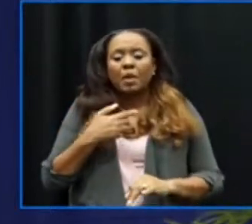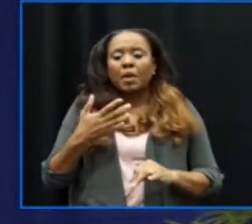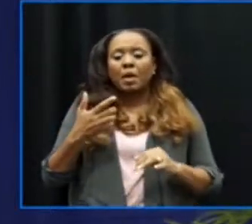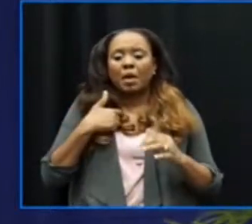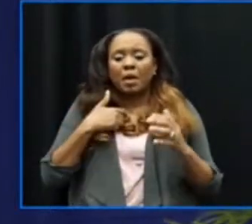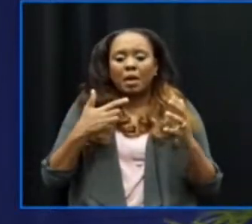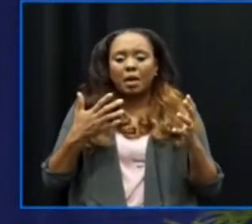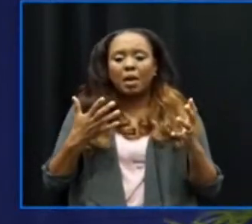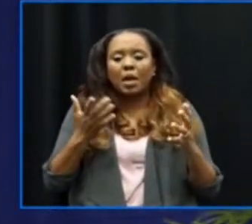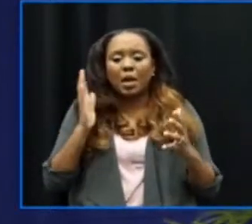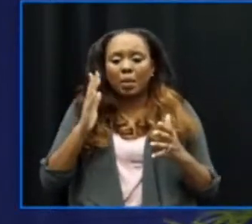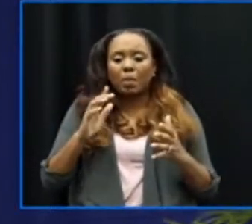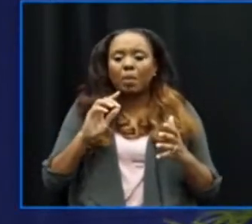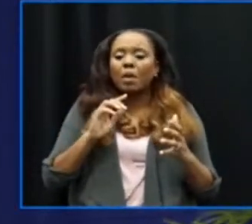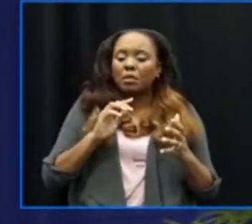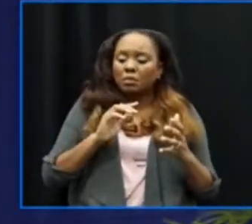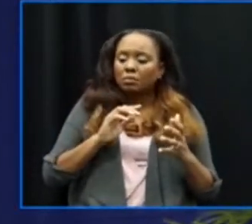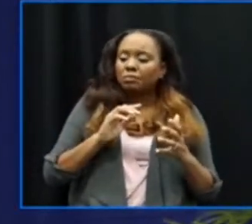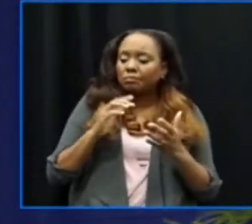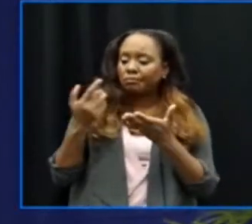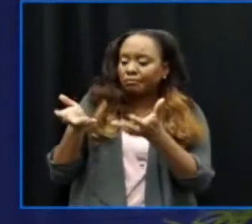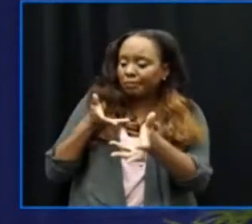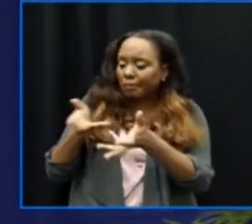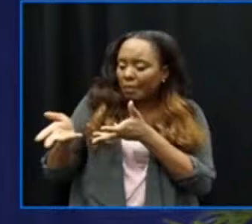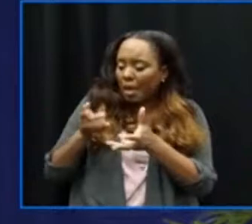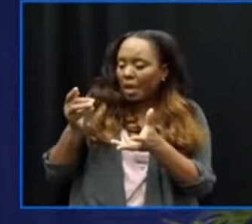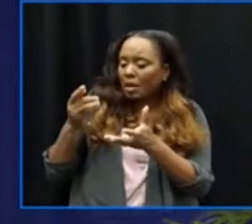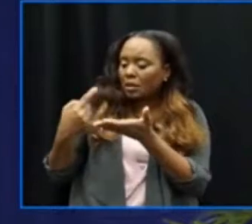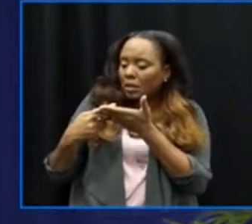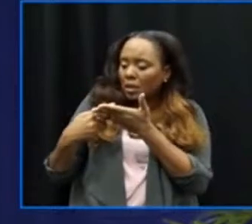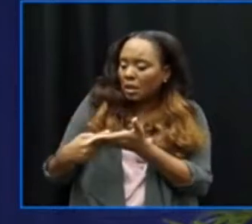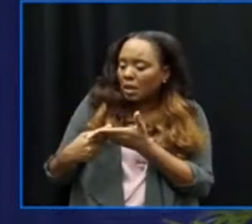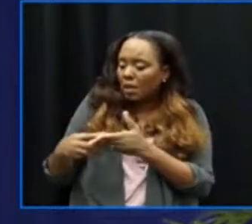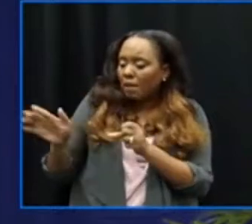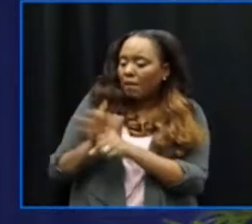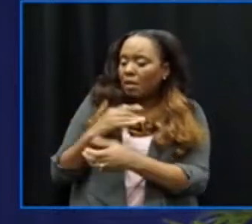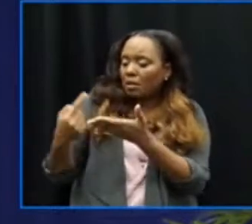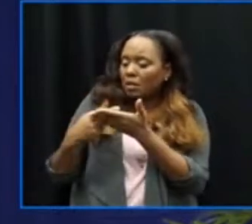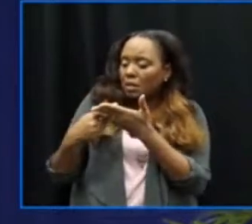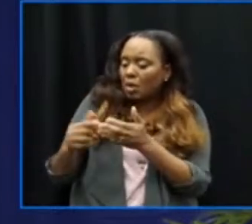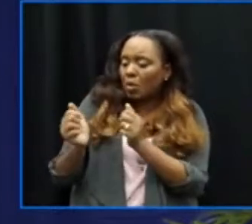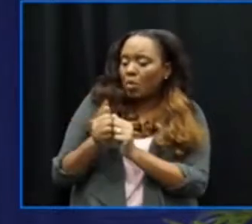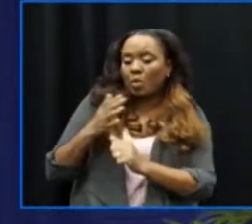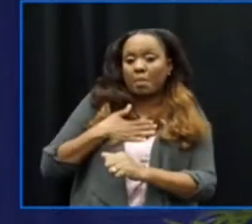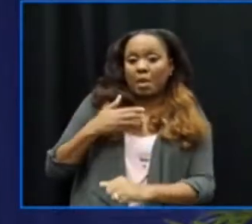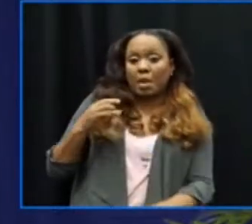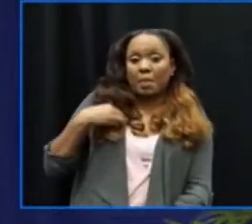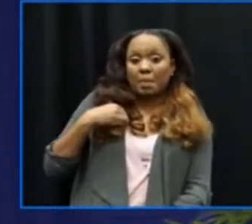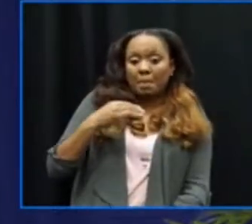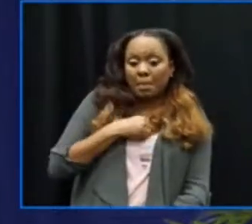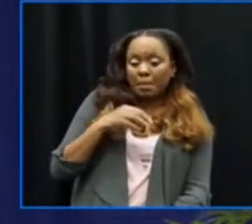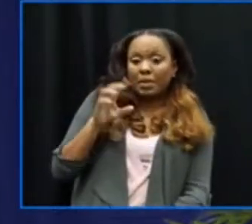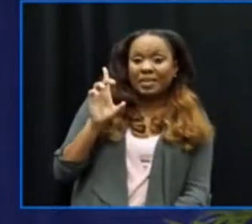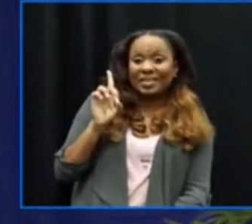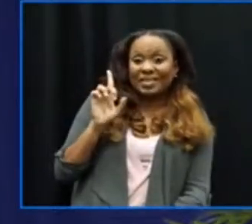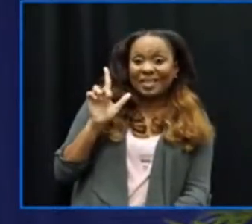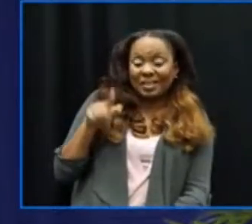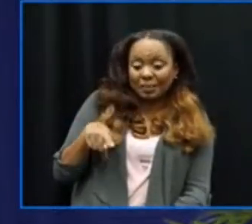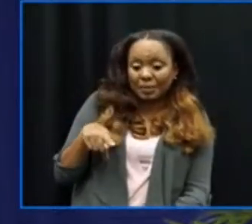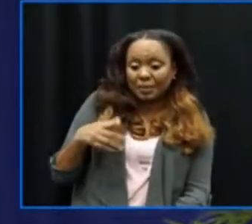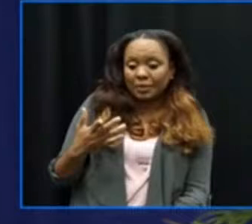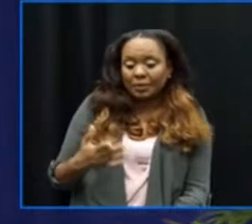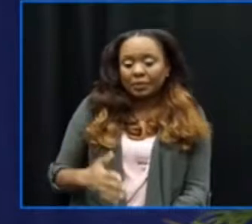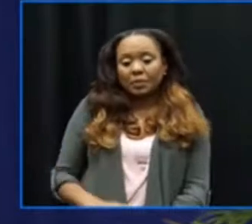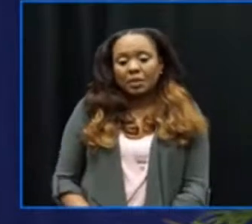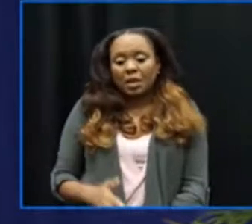and I will have to return to my membership where we can have full discussion on this report, because that's the way we do things,